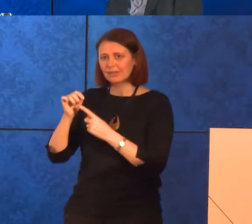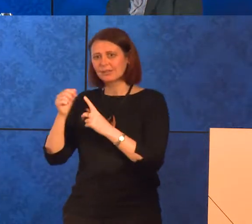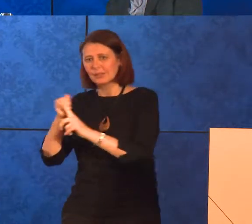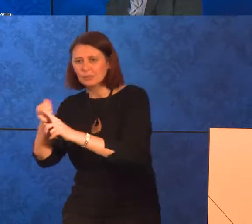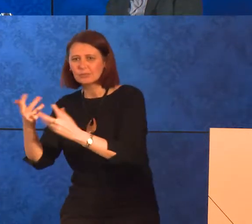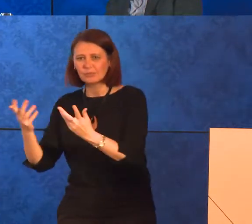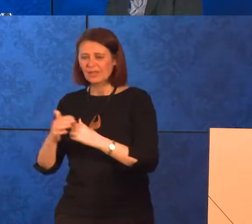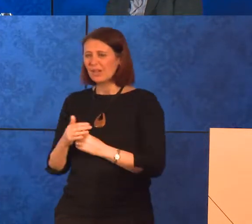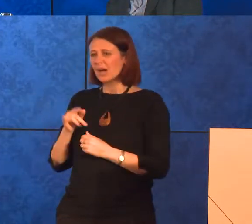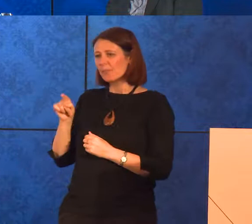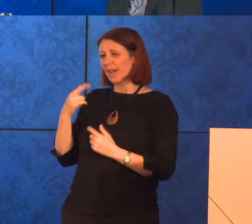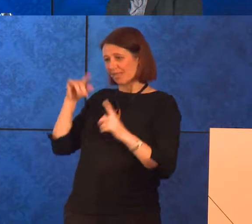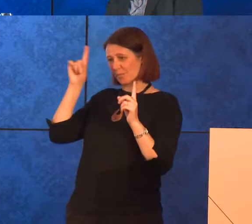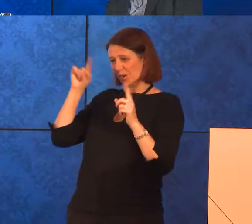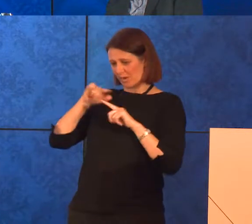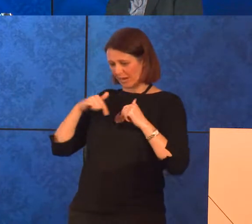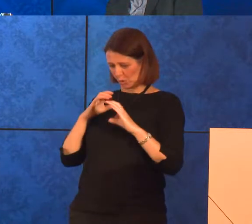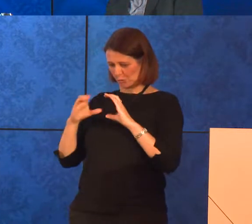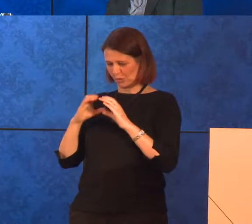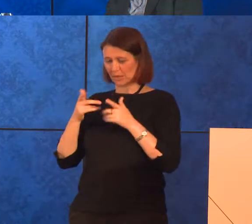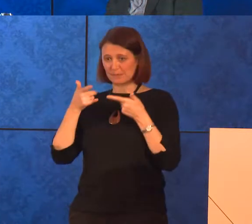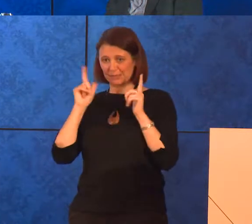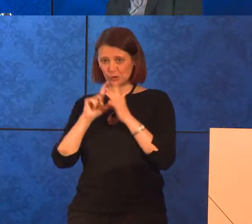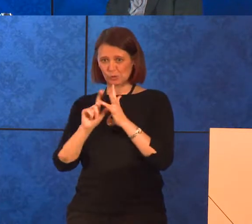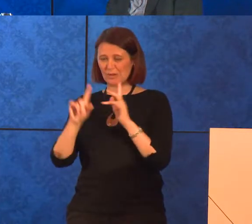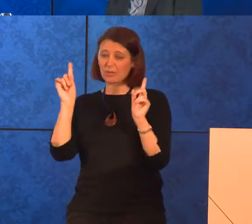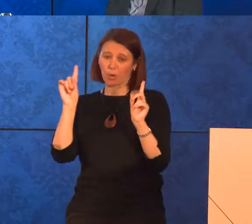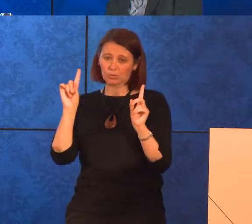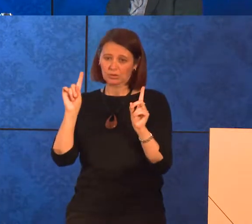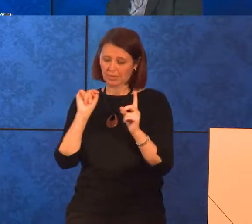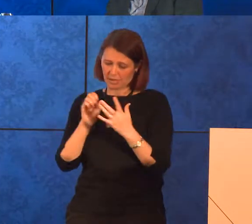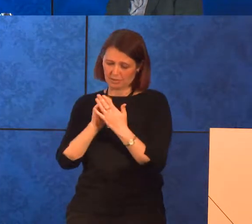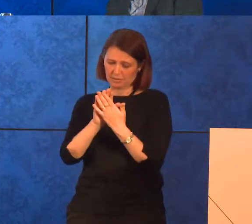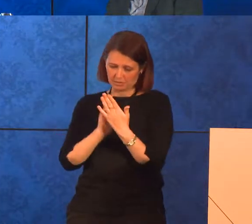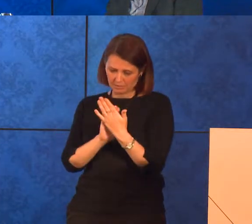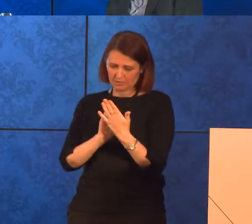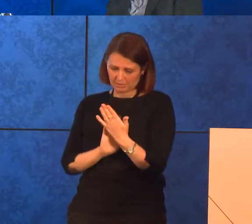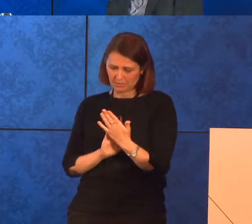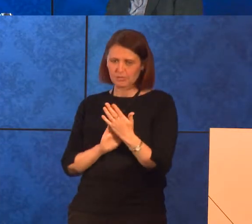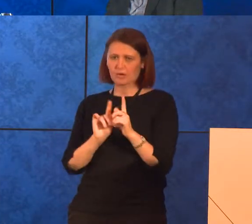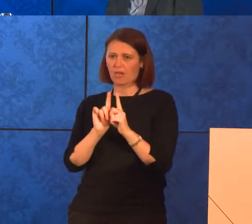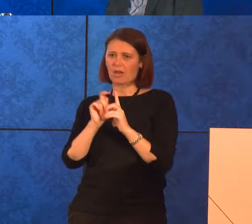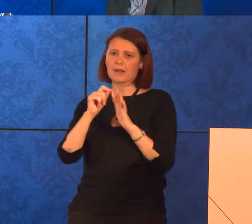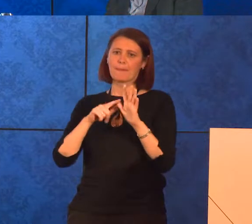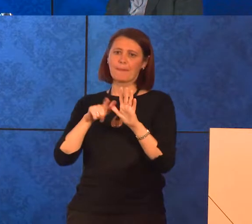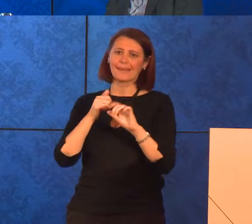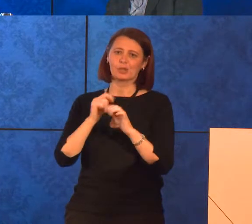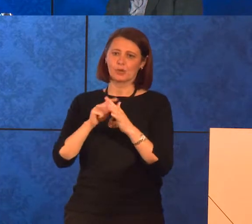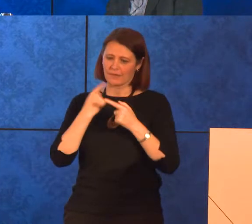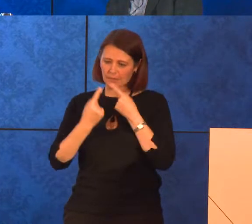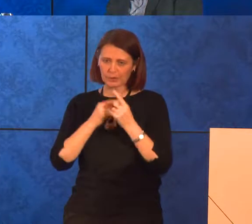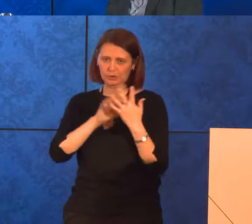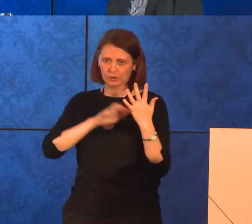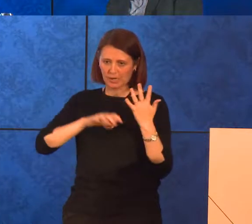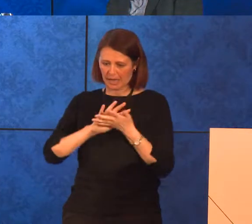And so at the moment, what our communications manager is doing, I suppose, is putting together a bit of a package of material about